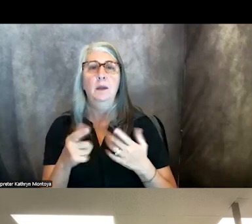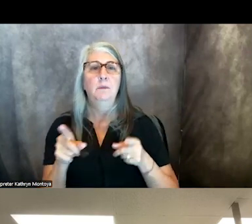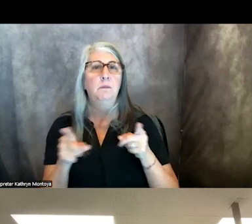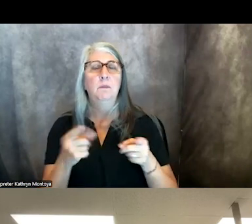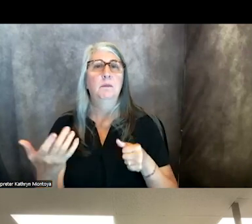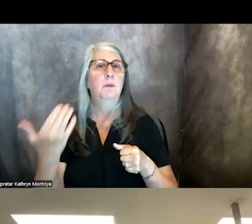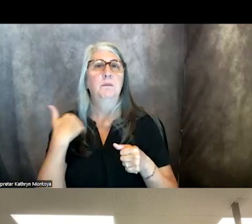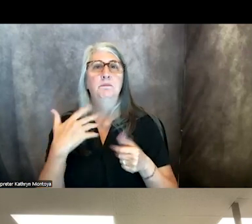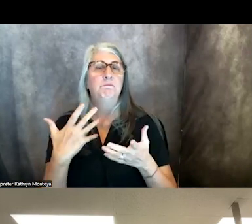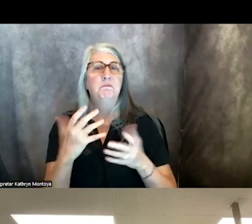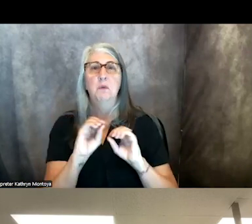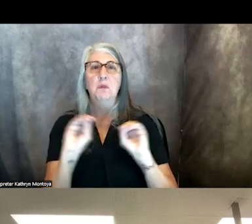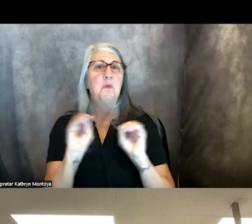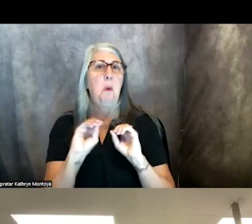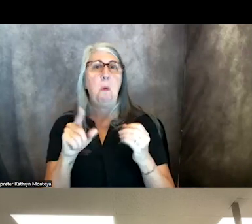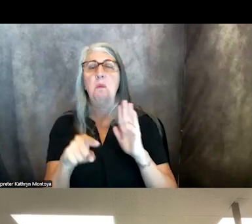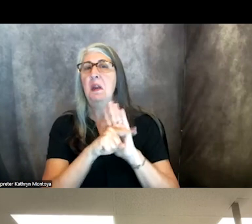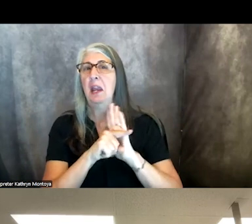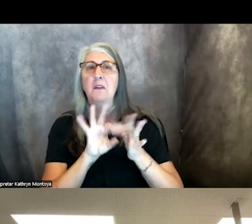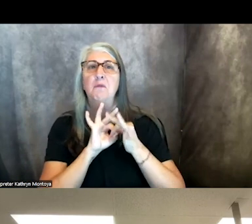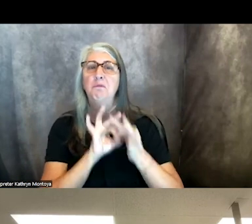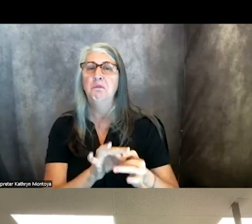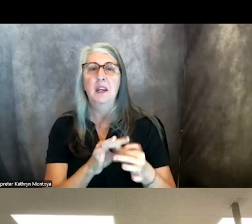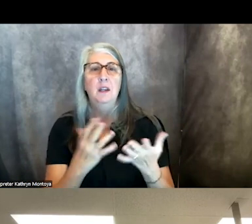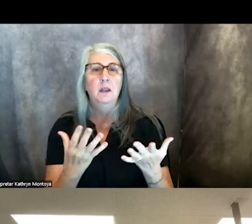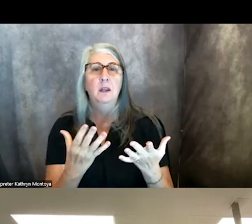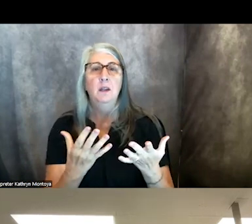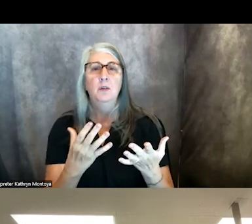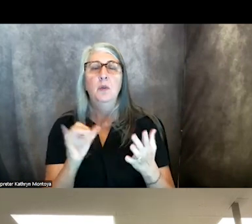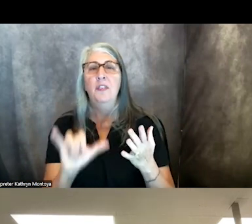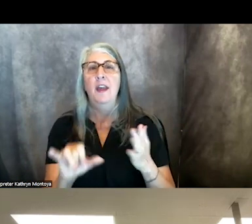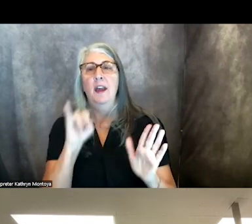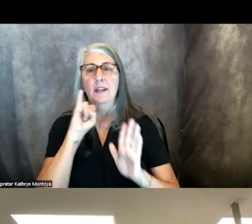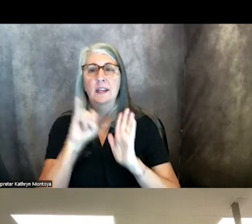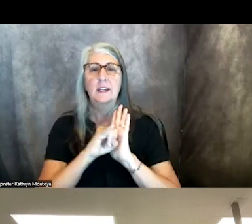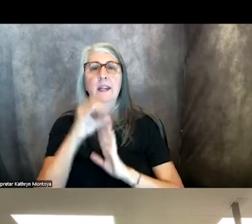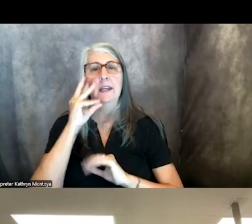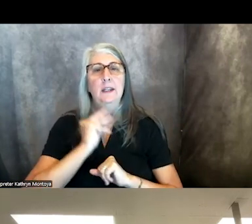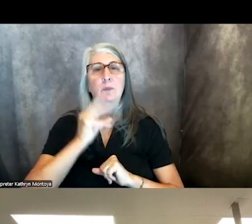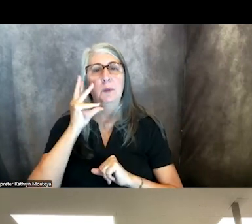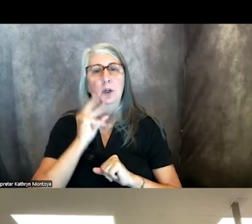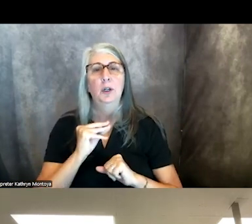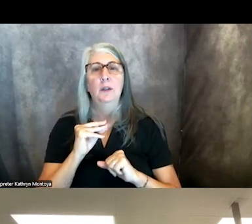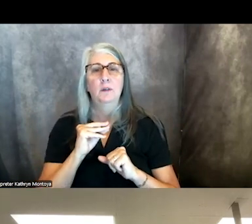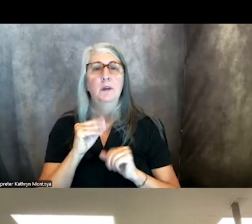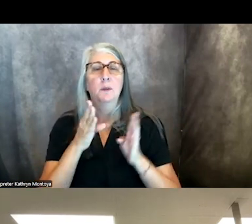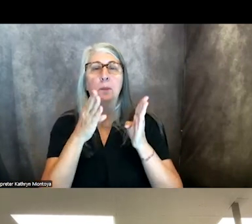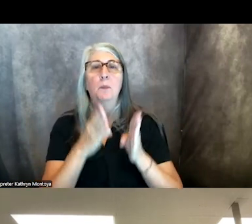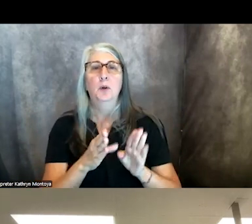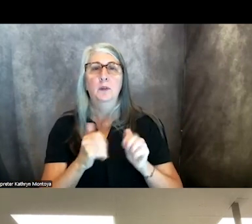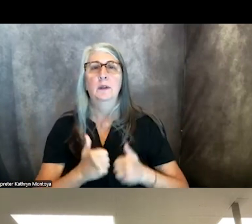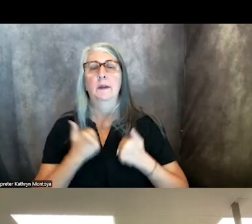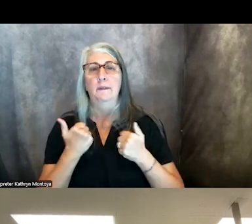and any sort of negative connotation attached to those identities, experiences, and lived realities. The ways in